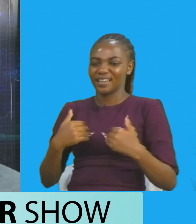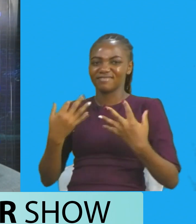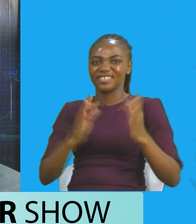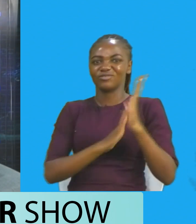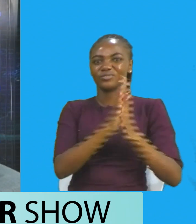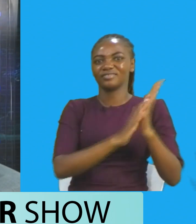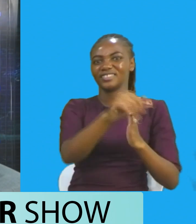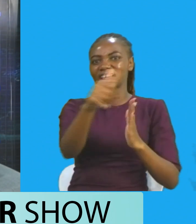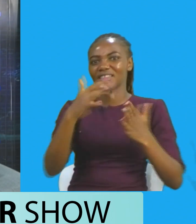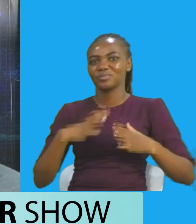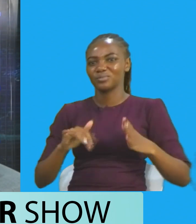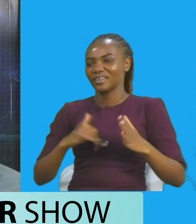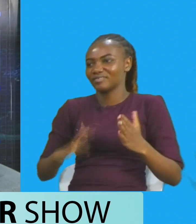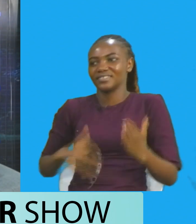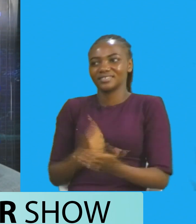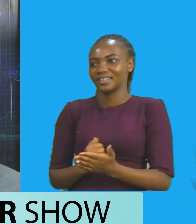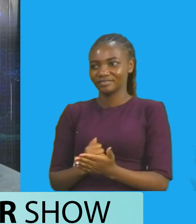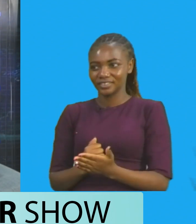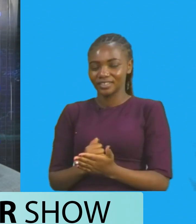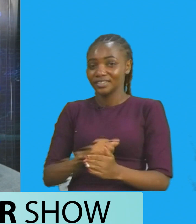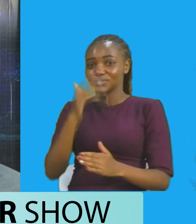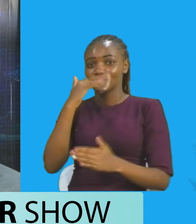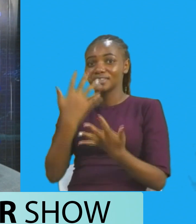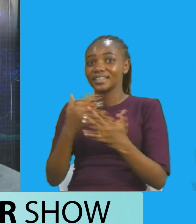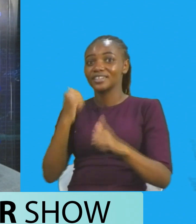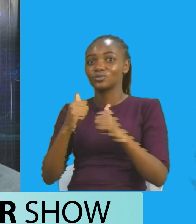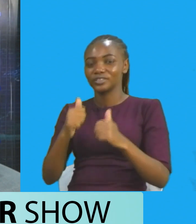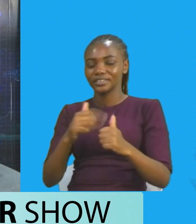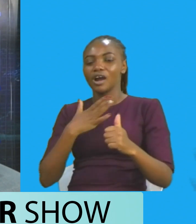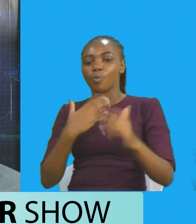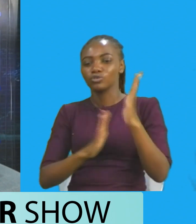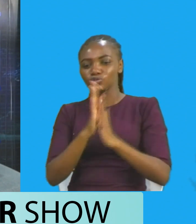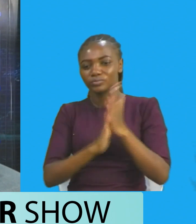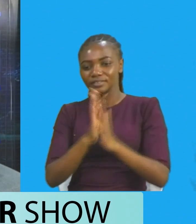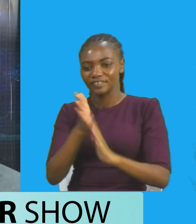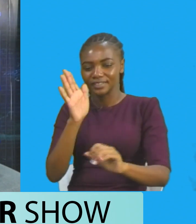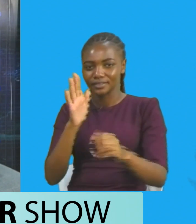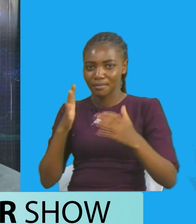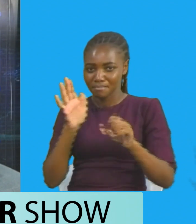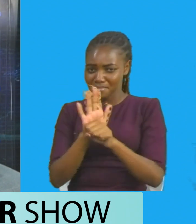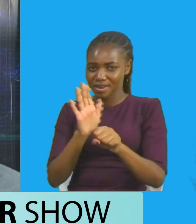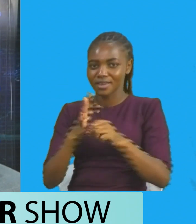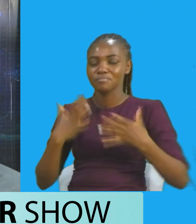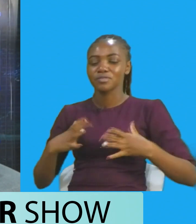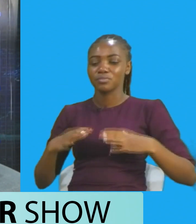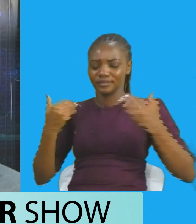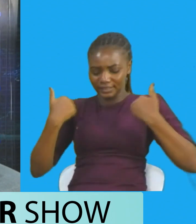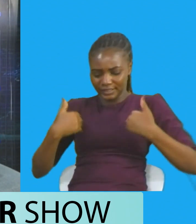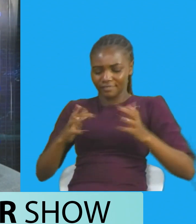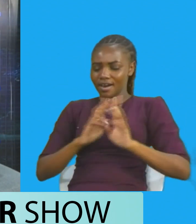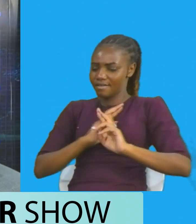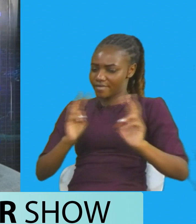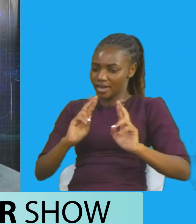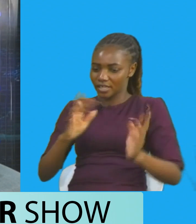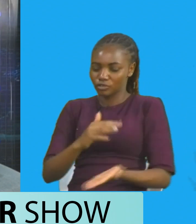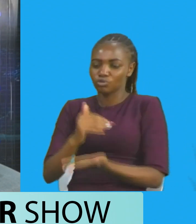assist anybody to come up to my levels, or maybe even go beyond where I have gone. So I'm always open and willing to assist anybody